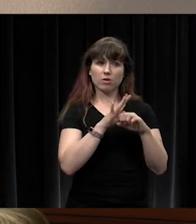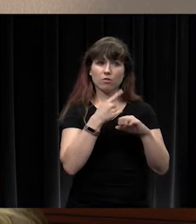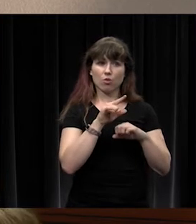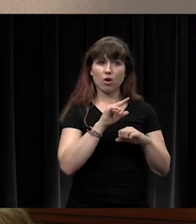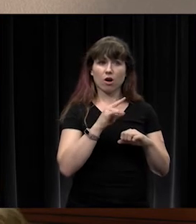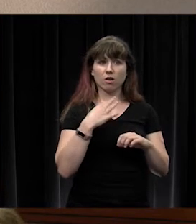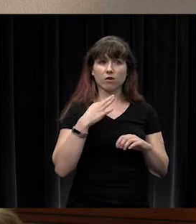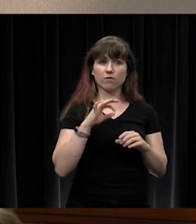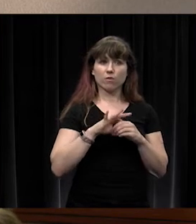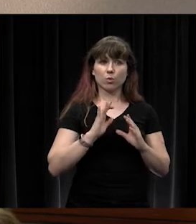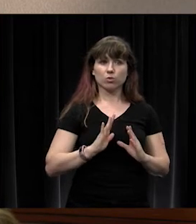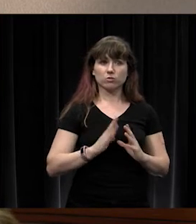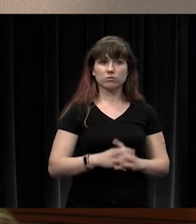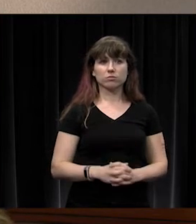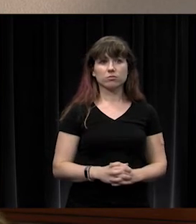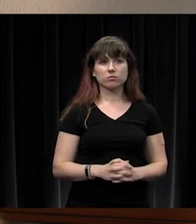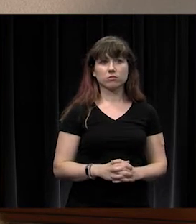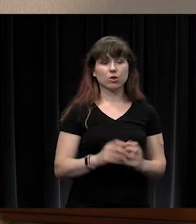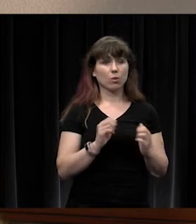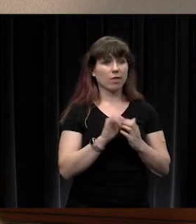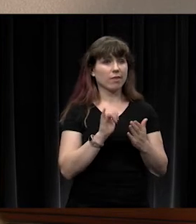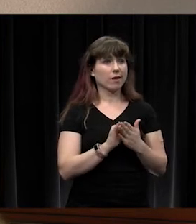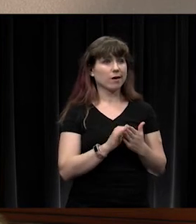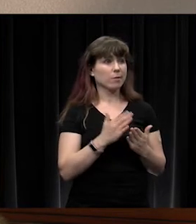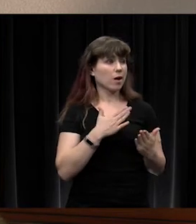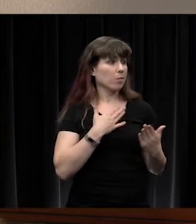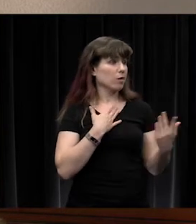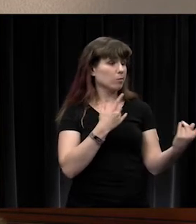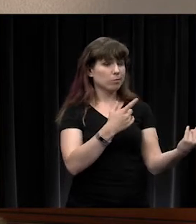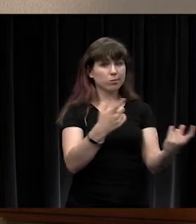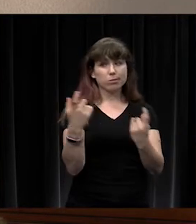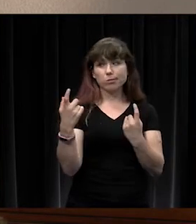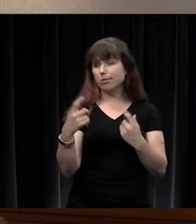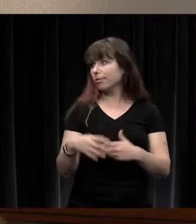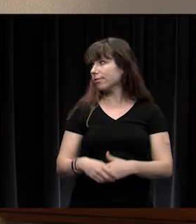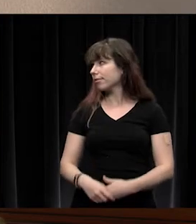financings. With that, I'm glad to answer any questions.